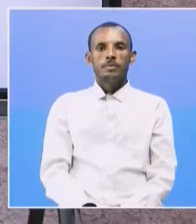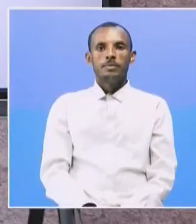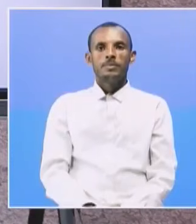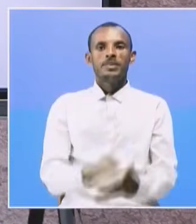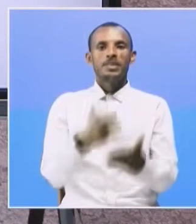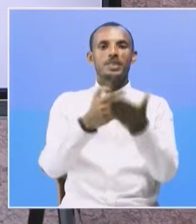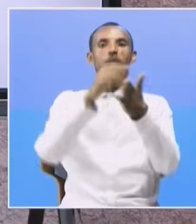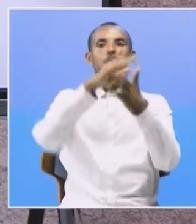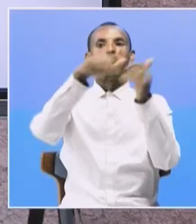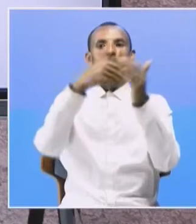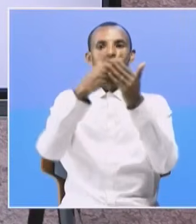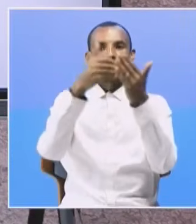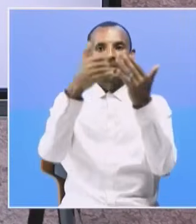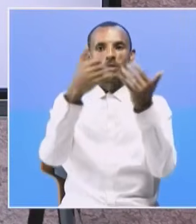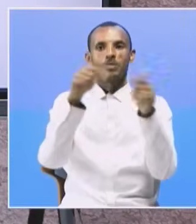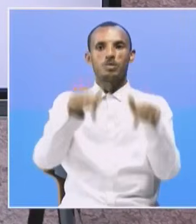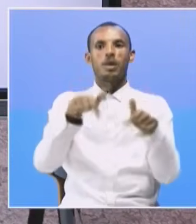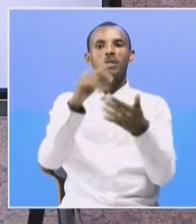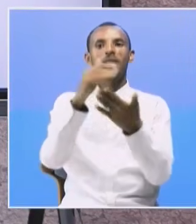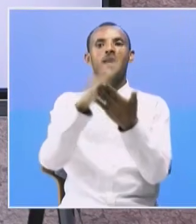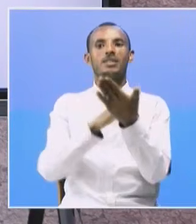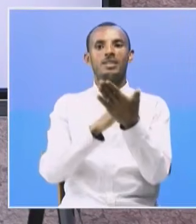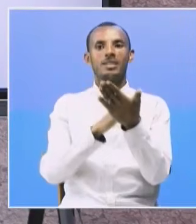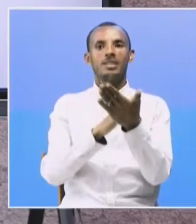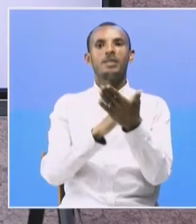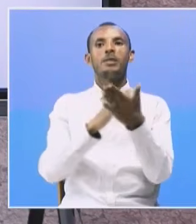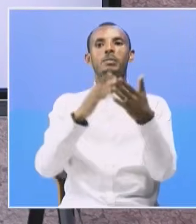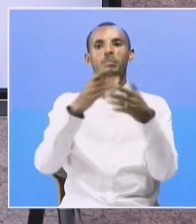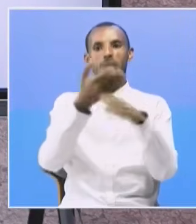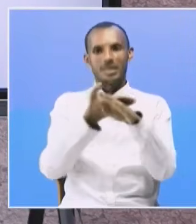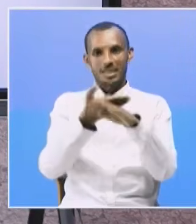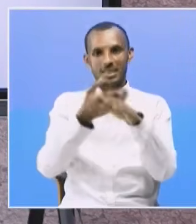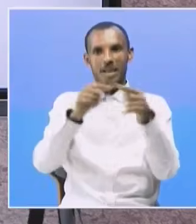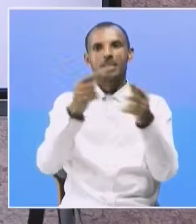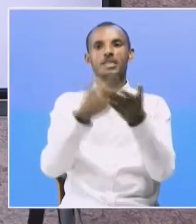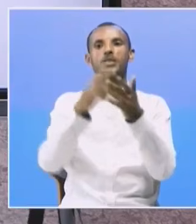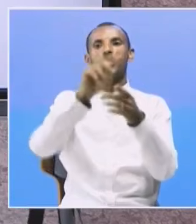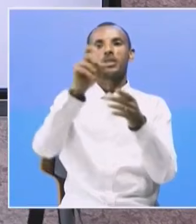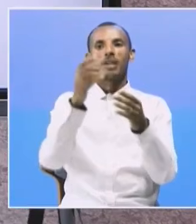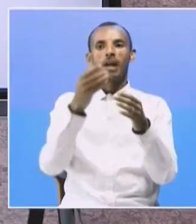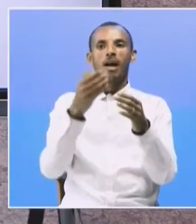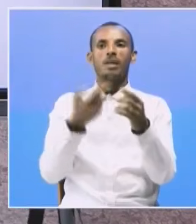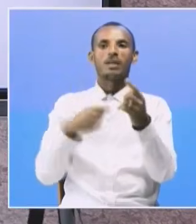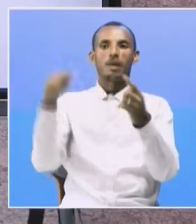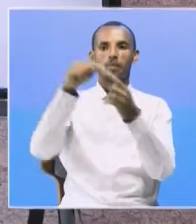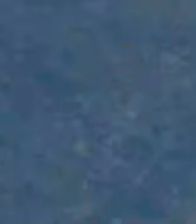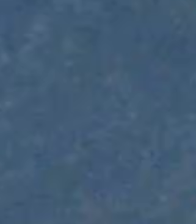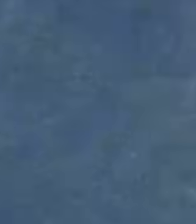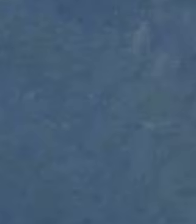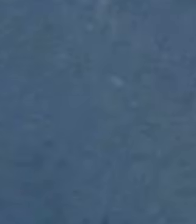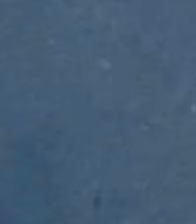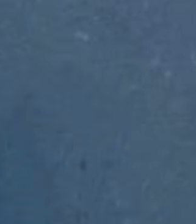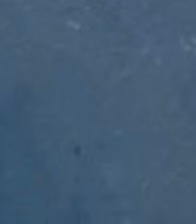This is all about today's lesson. Please try this question. Until next lesson, goodbye.